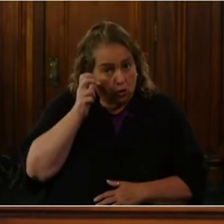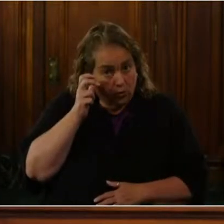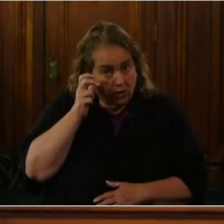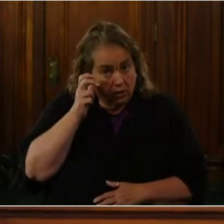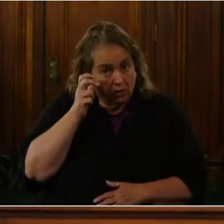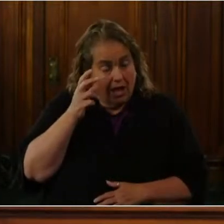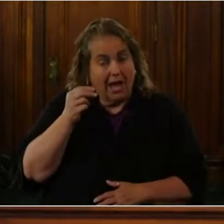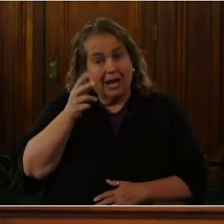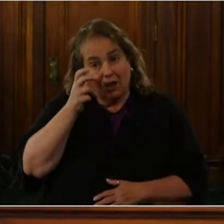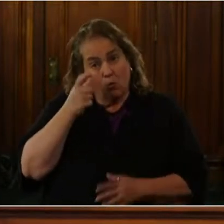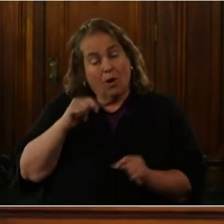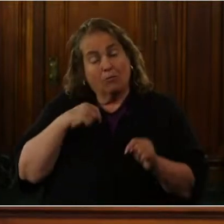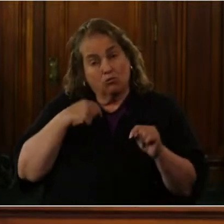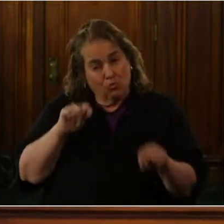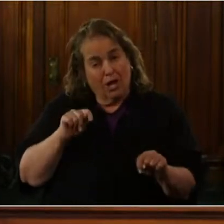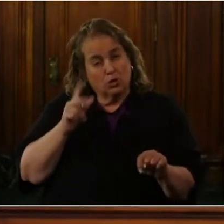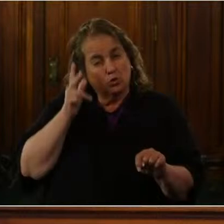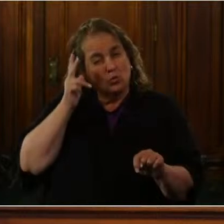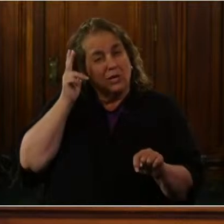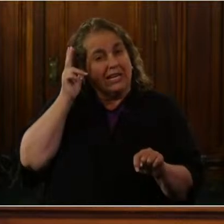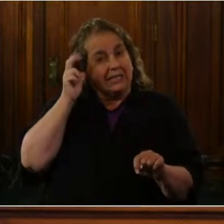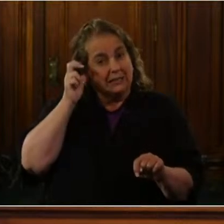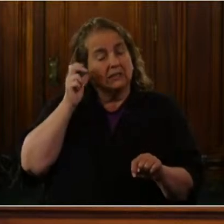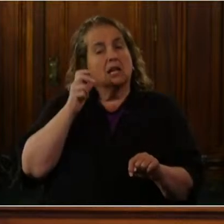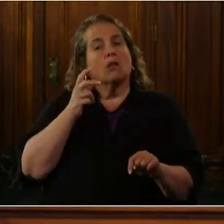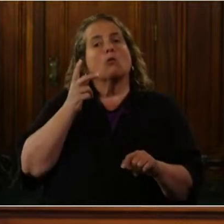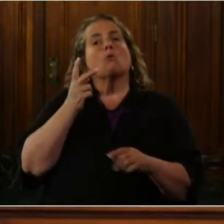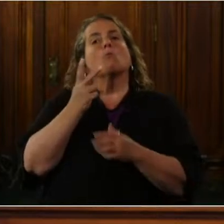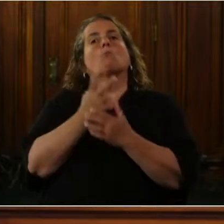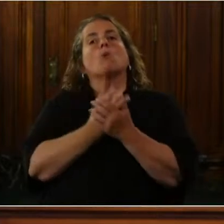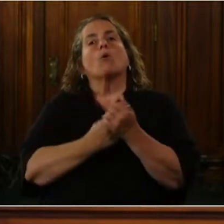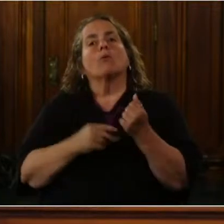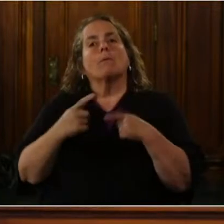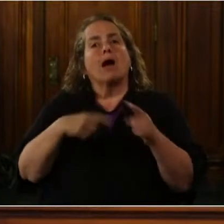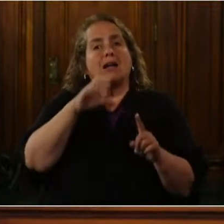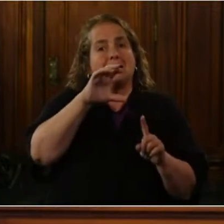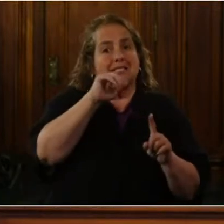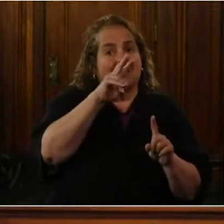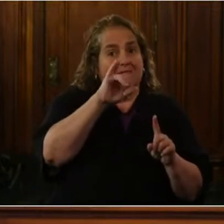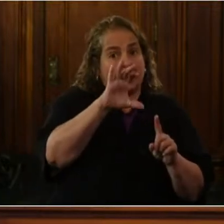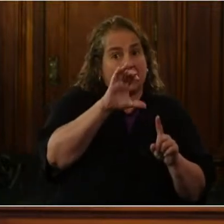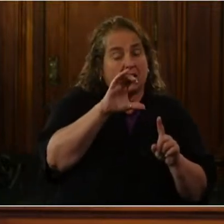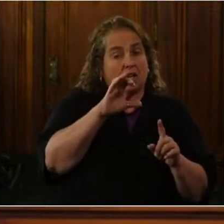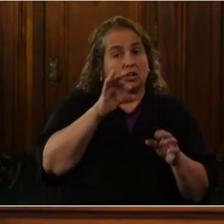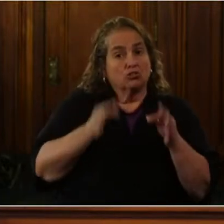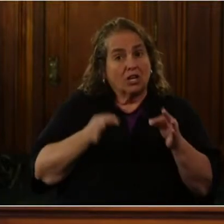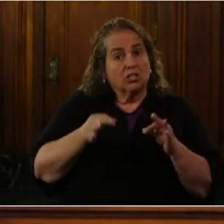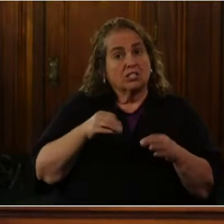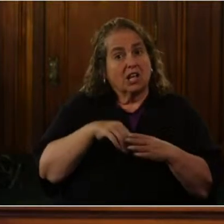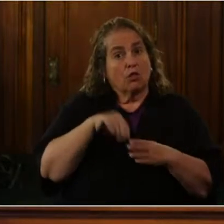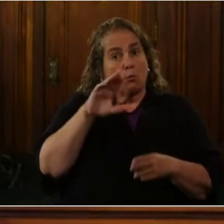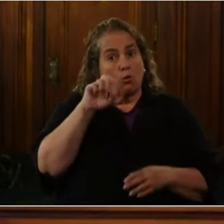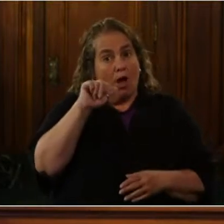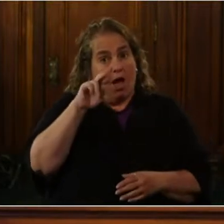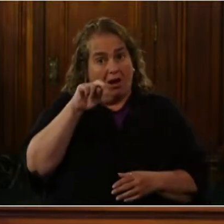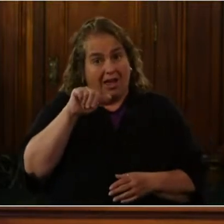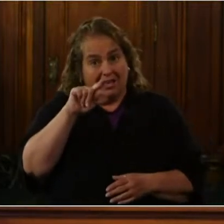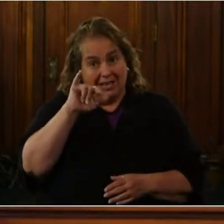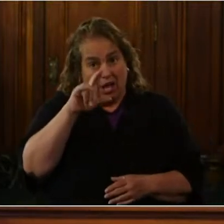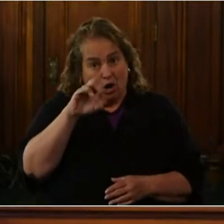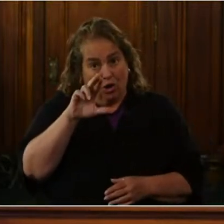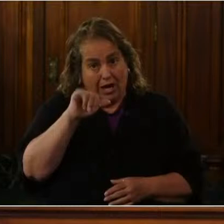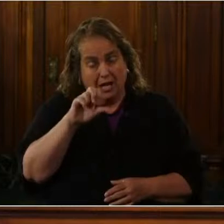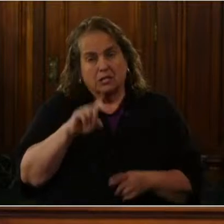try to listen is that this is both about specific justice in the Breonna Taylor case, but more